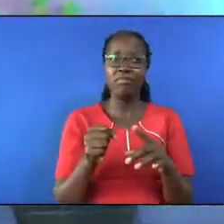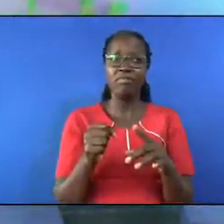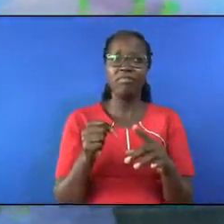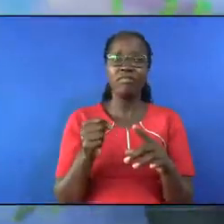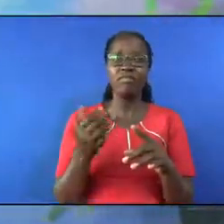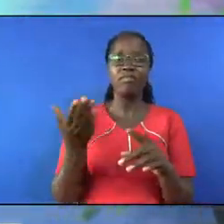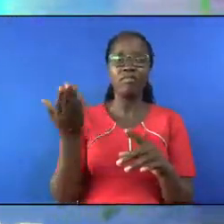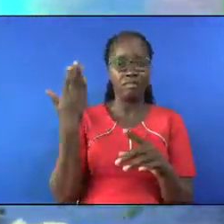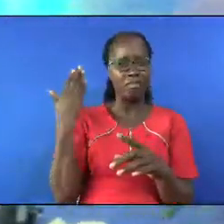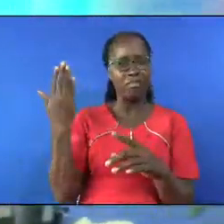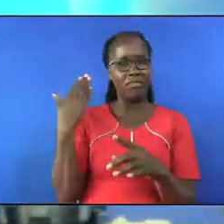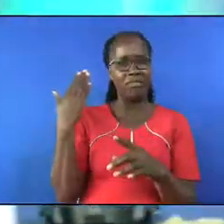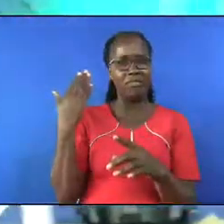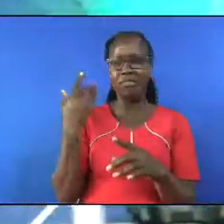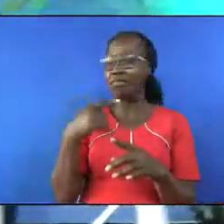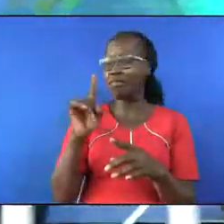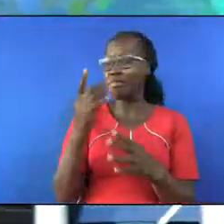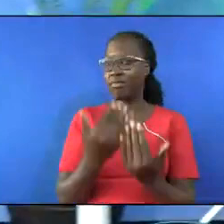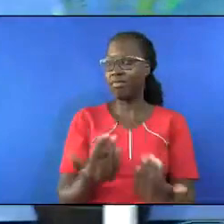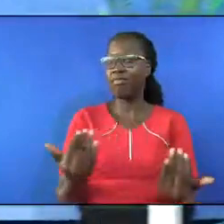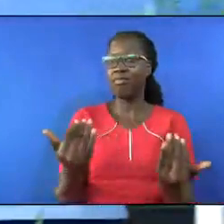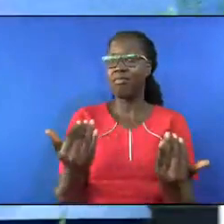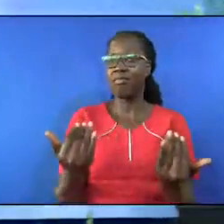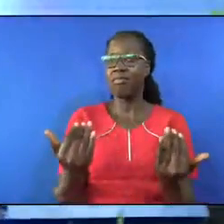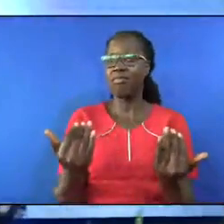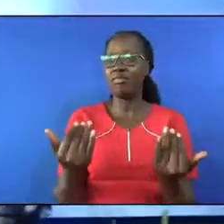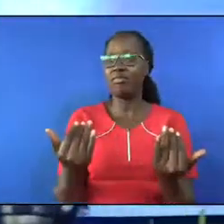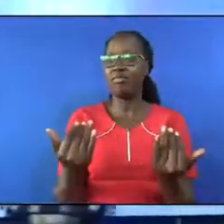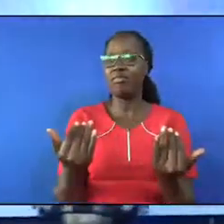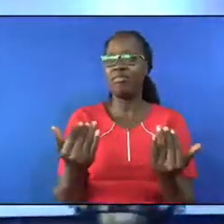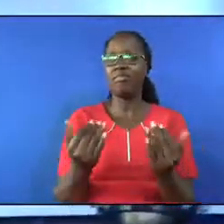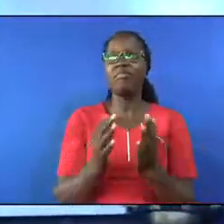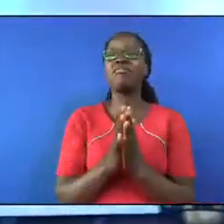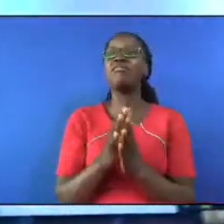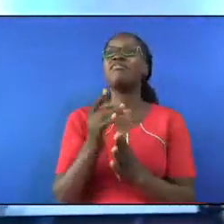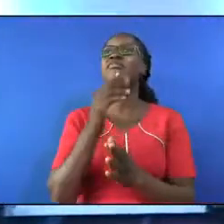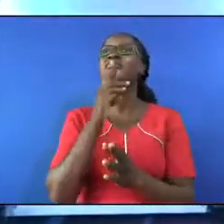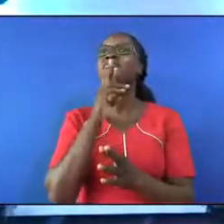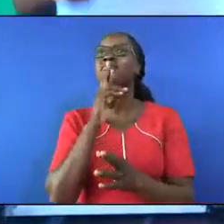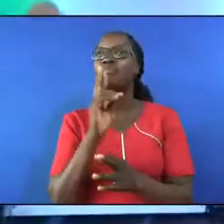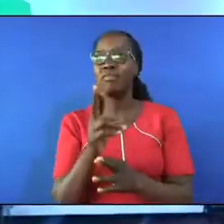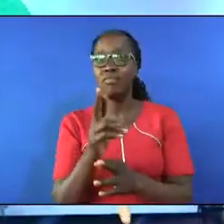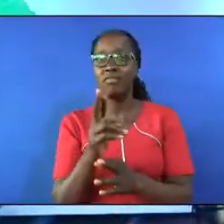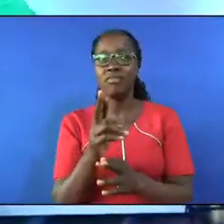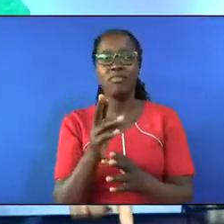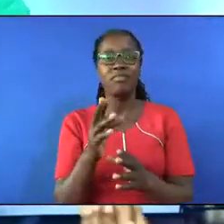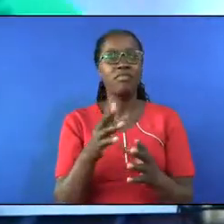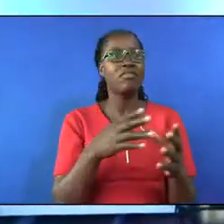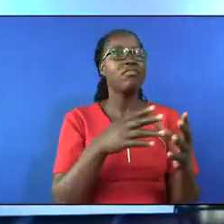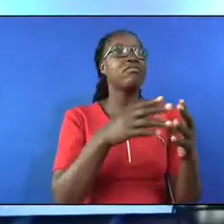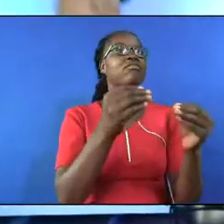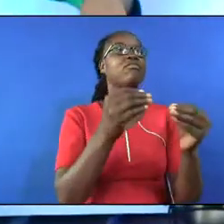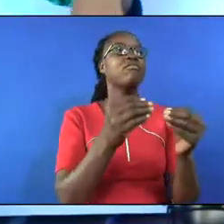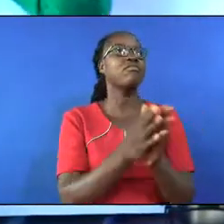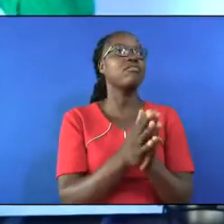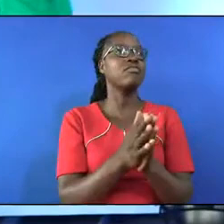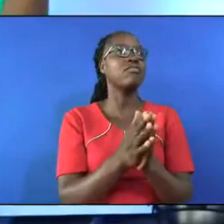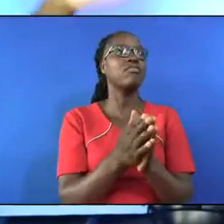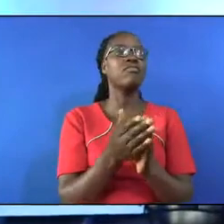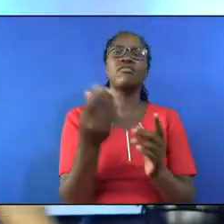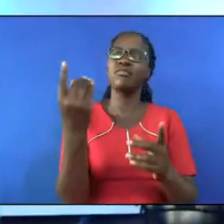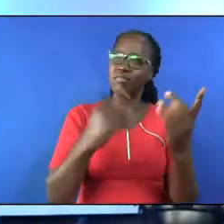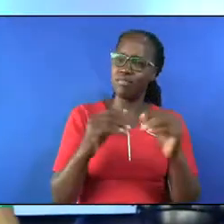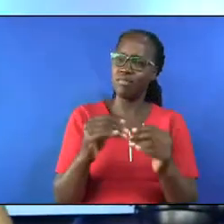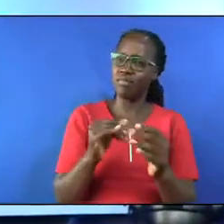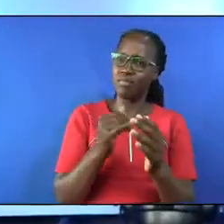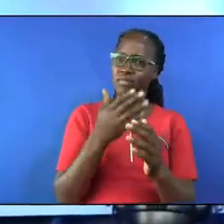in our days would actually correct the child. And if you dare say to your parent, utapelekwa kwa mzazi, uongezewa zingine, so it's